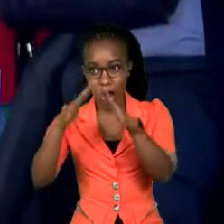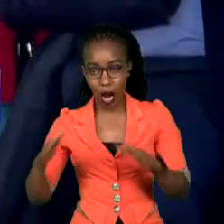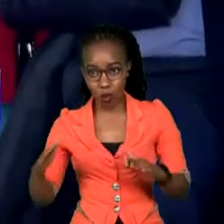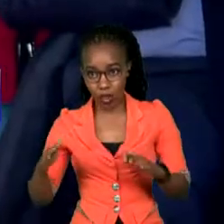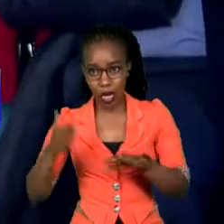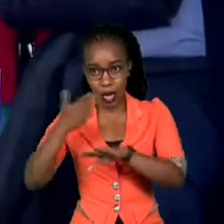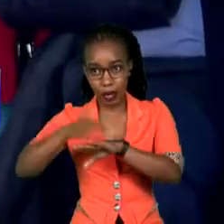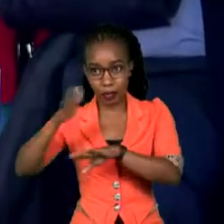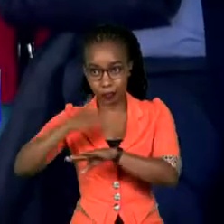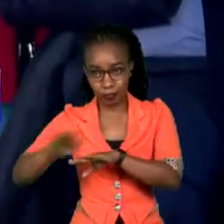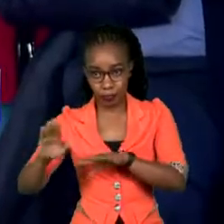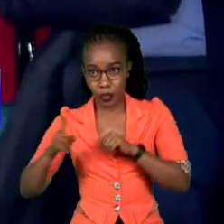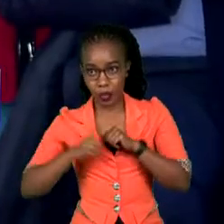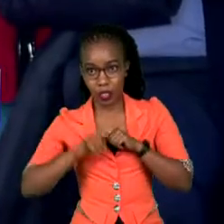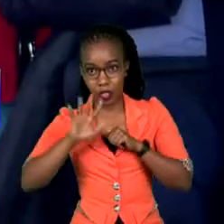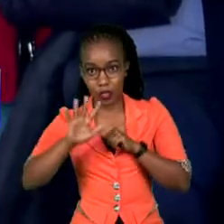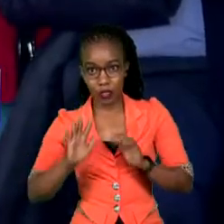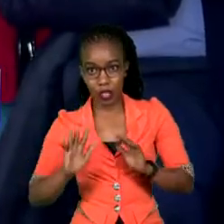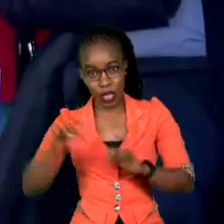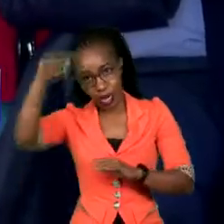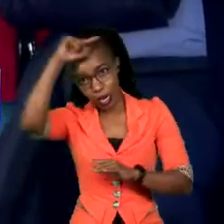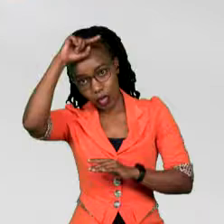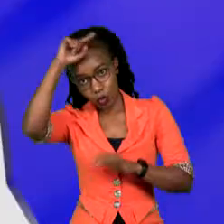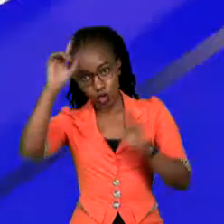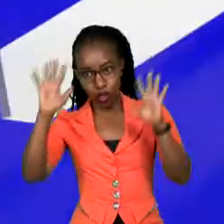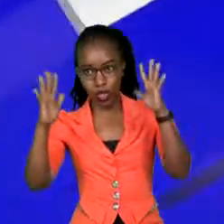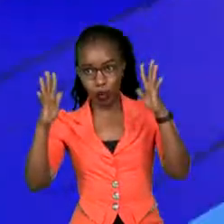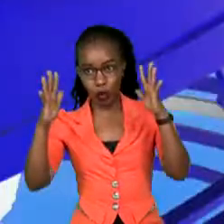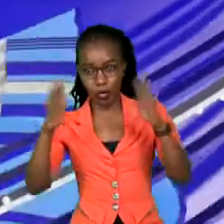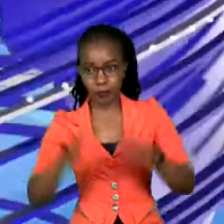during their 65th graduation ceremony.